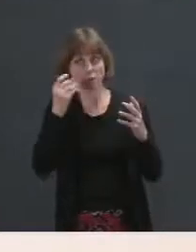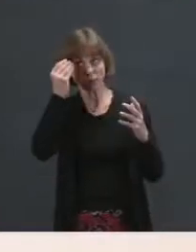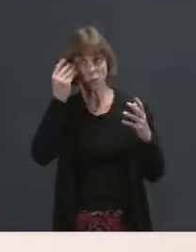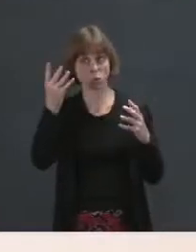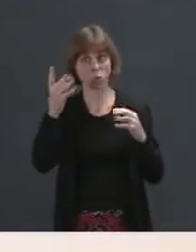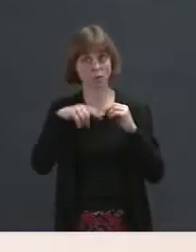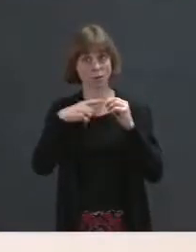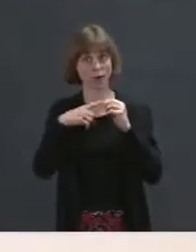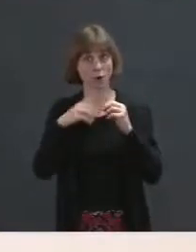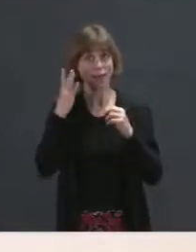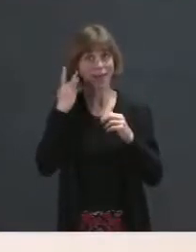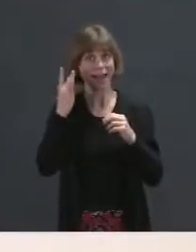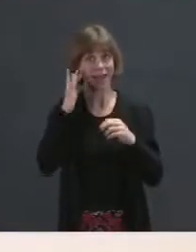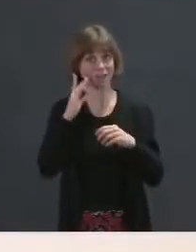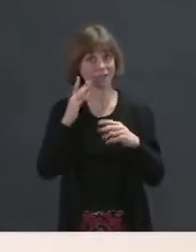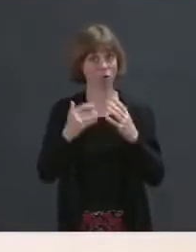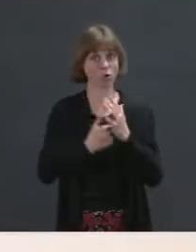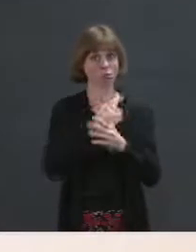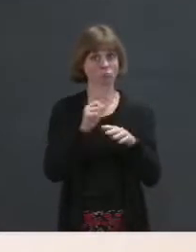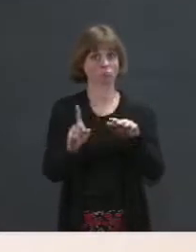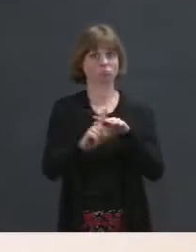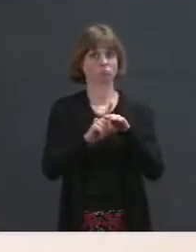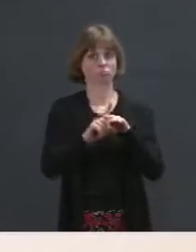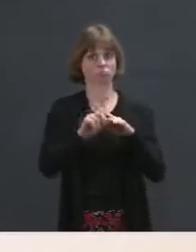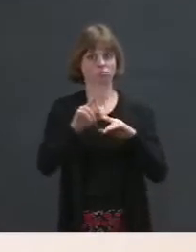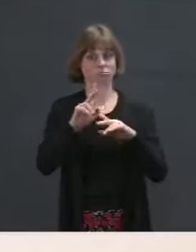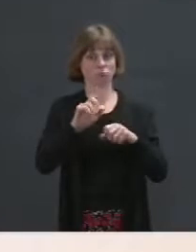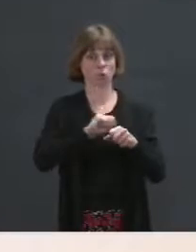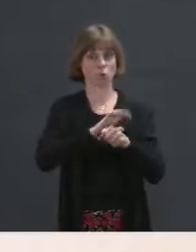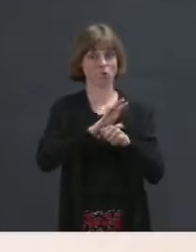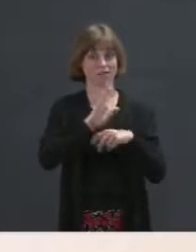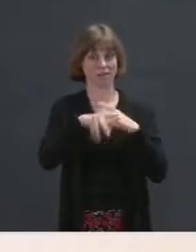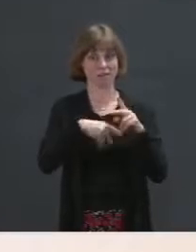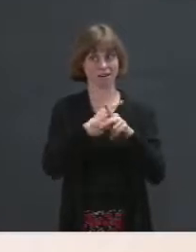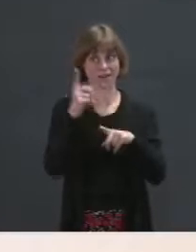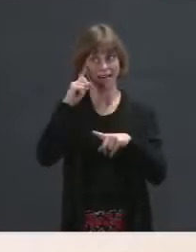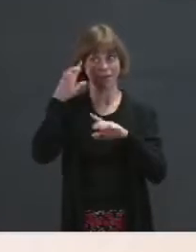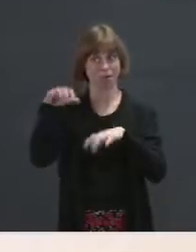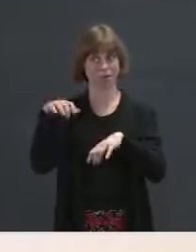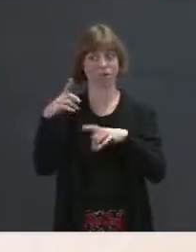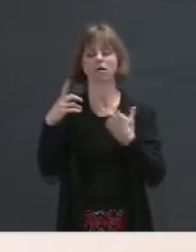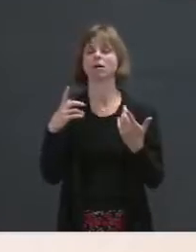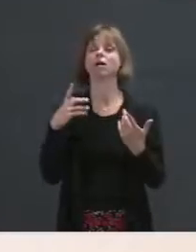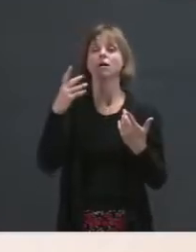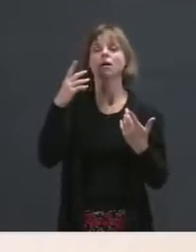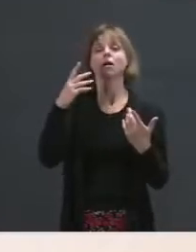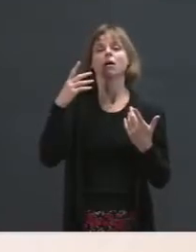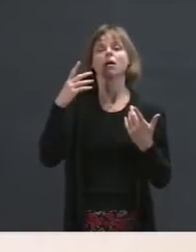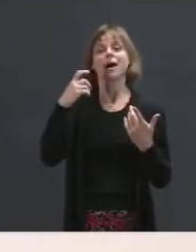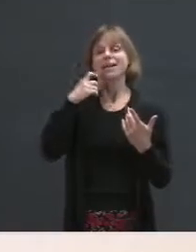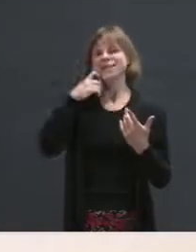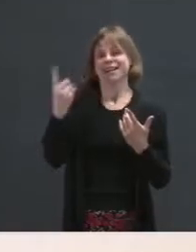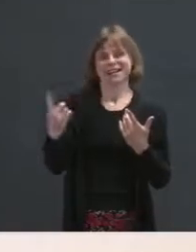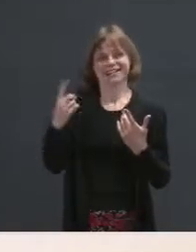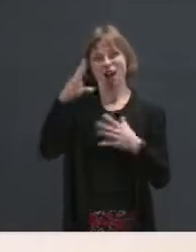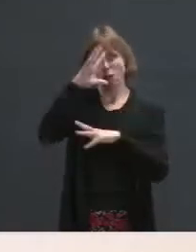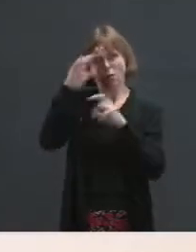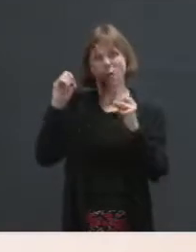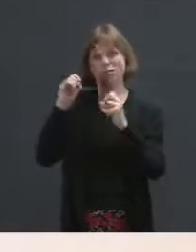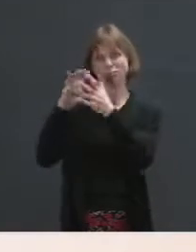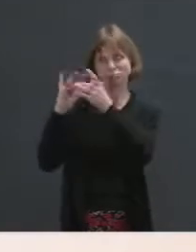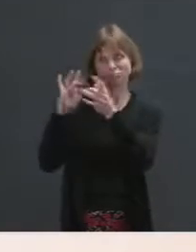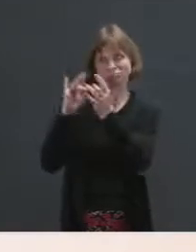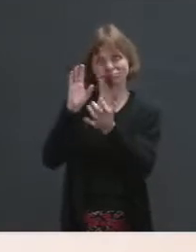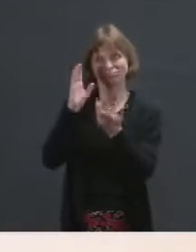the California variant, and is he concerned, alarmed? The president is briefed regularly on COVID. He asks questions about COVID